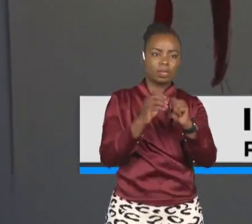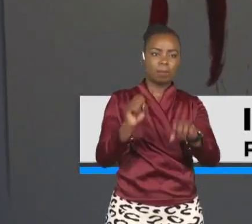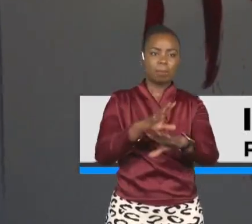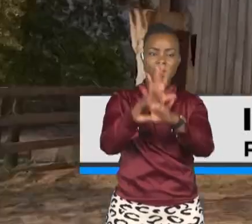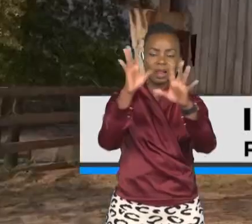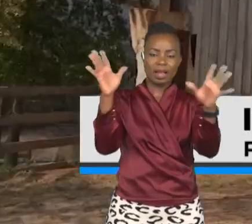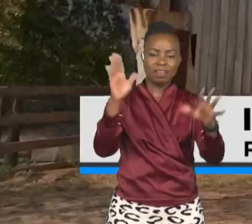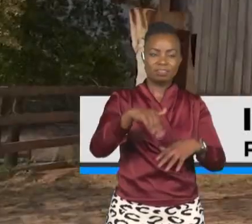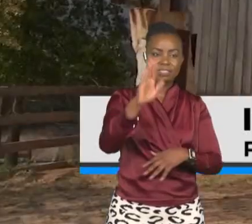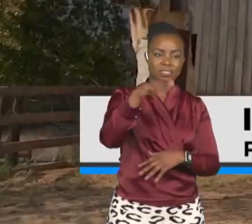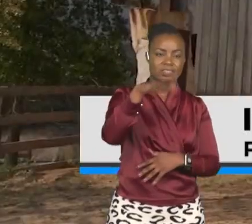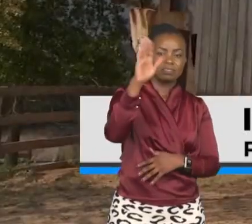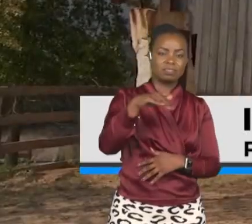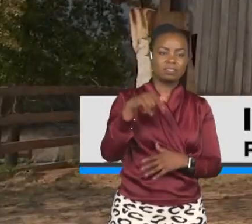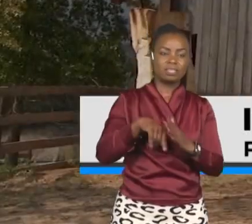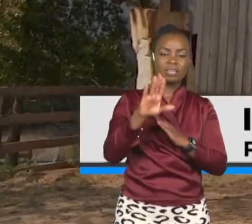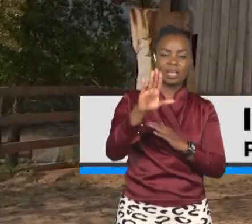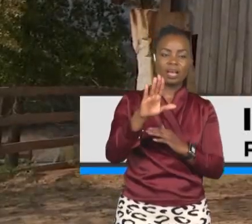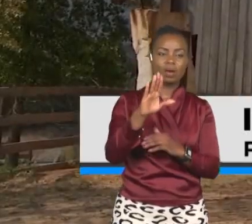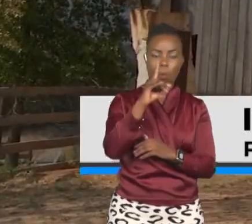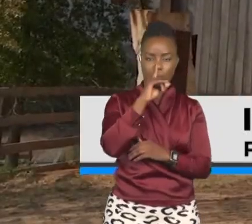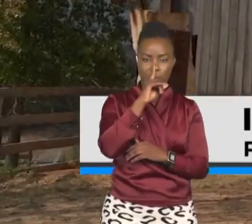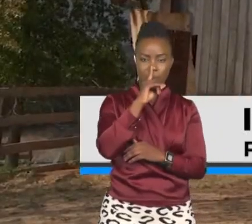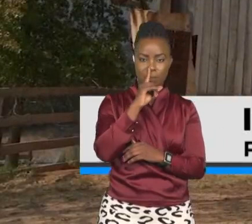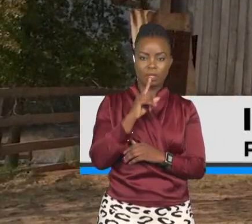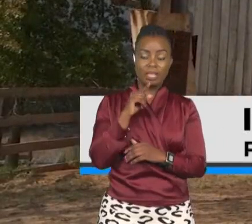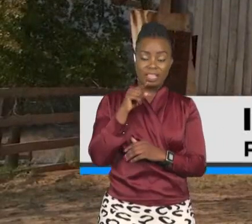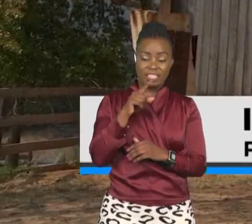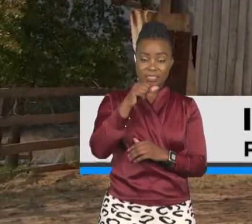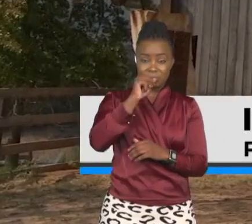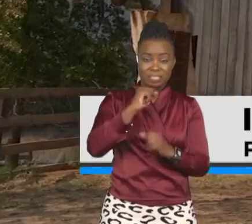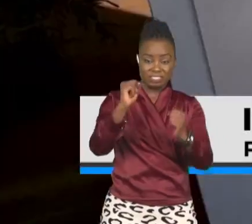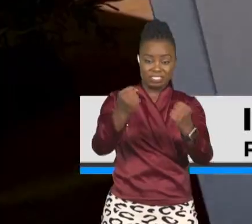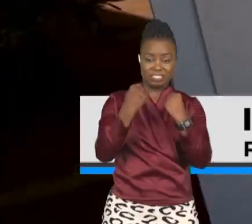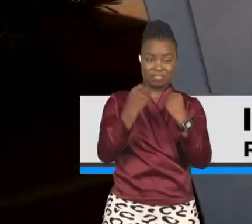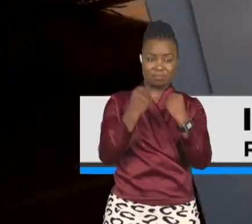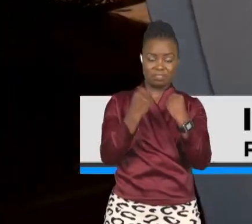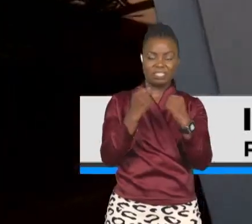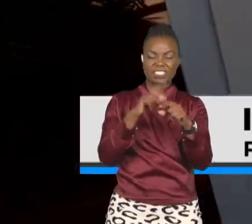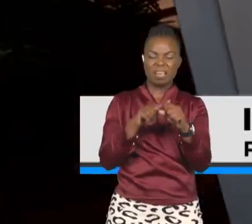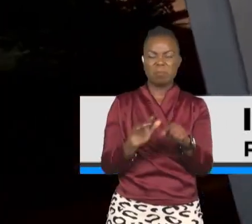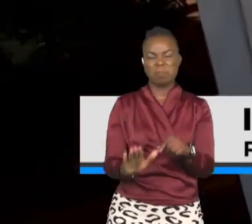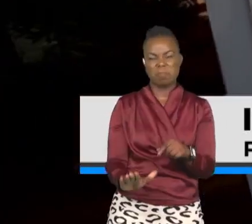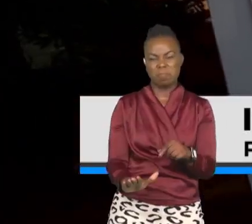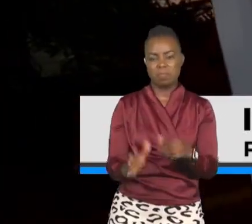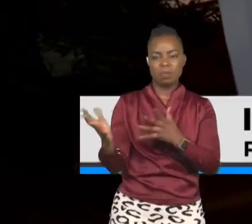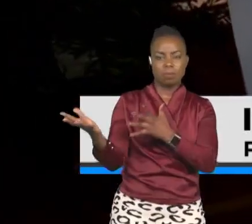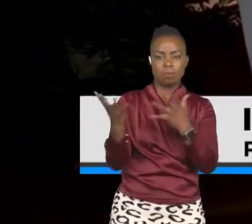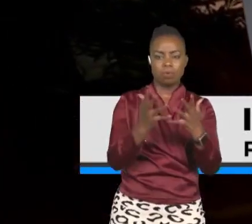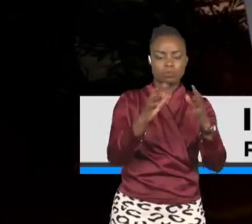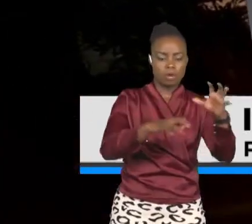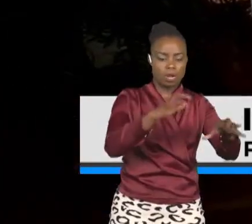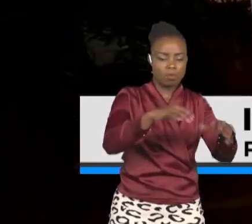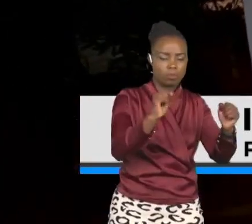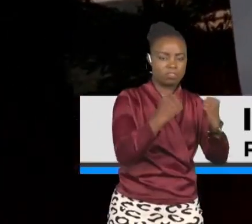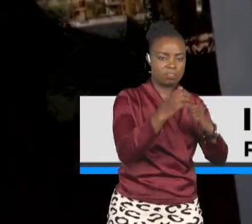canvas propped up in her sty. The sow was rescued from an abattoir as a piglet and brought to an animal sanctuary in Franschhoek